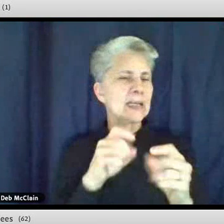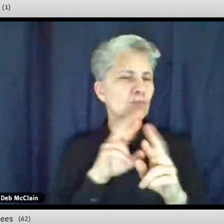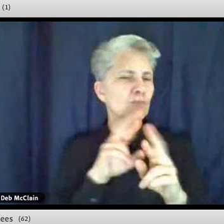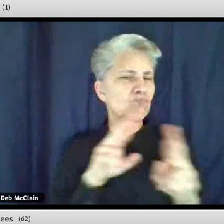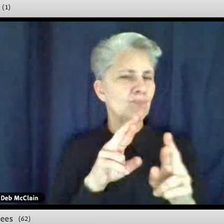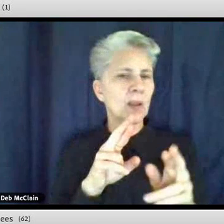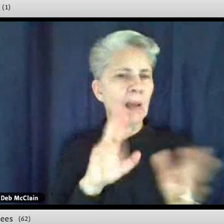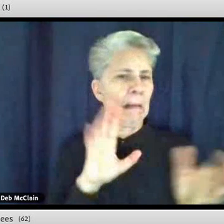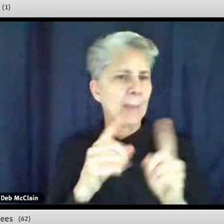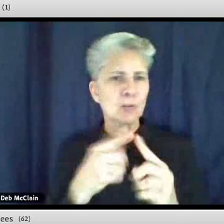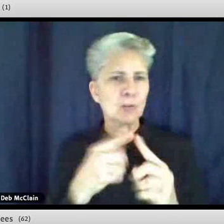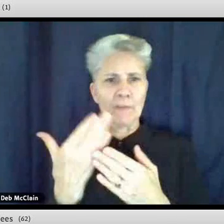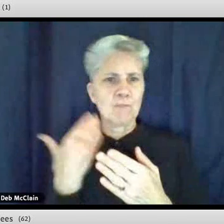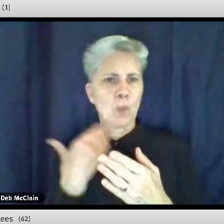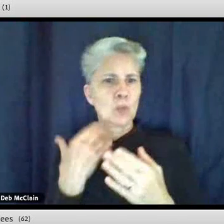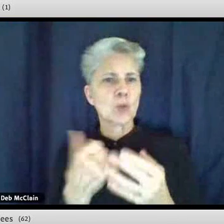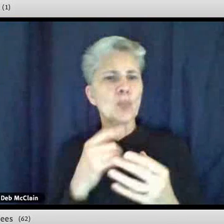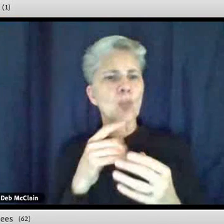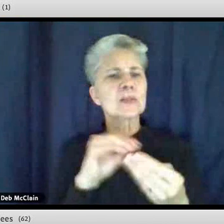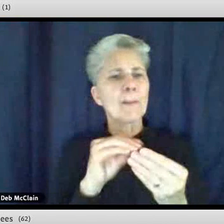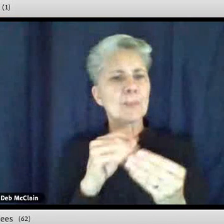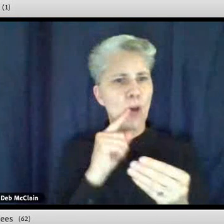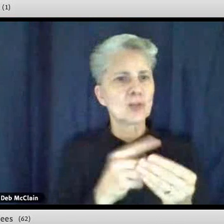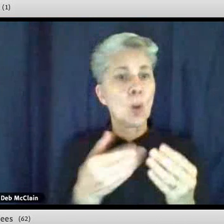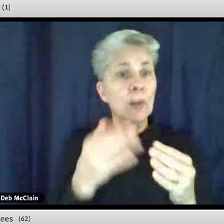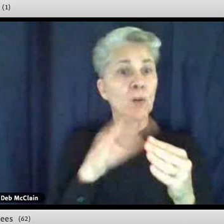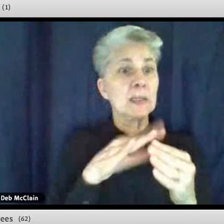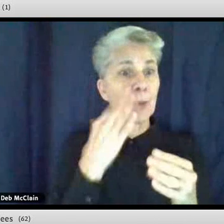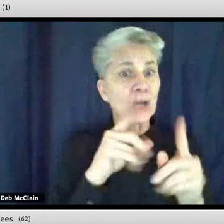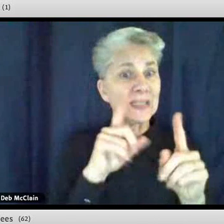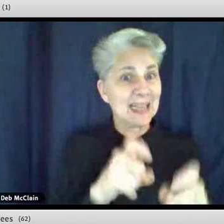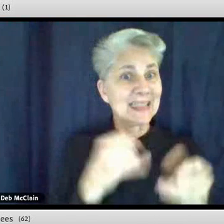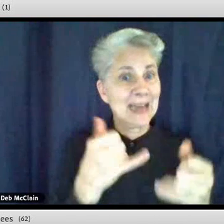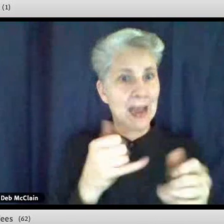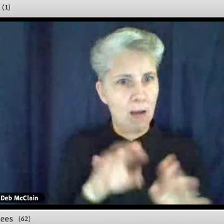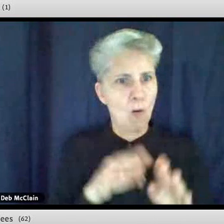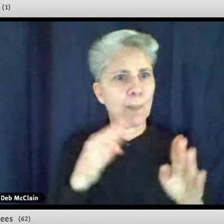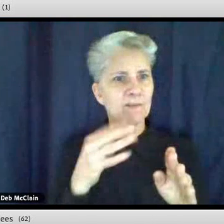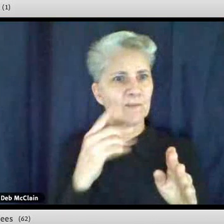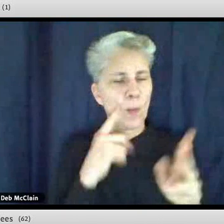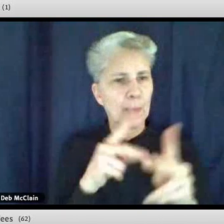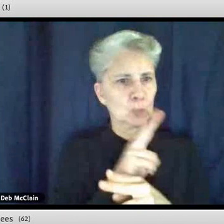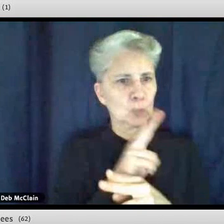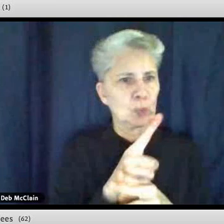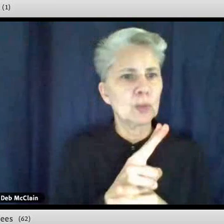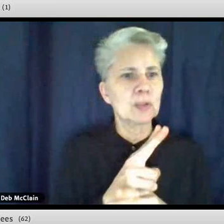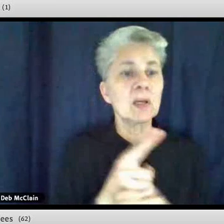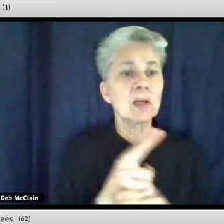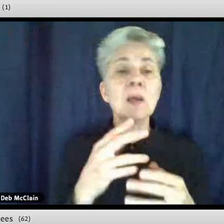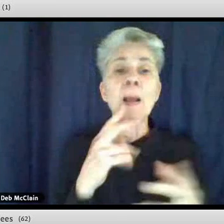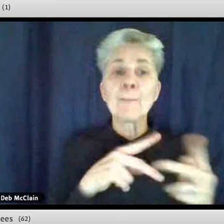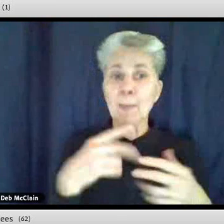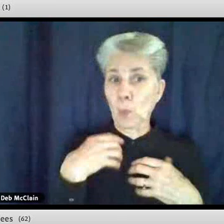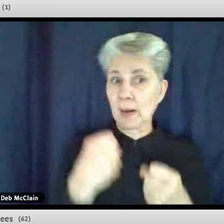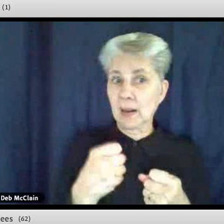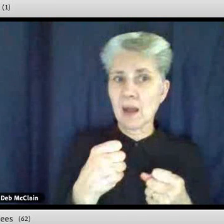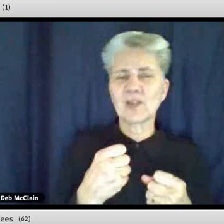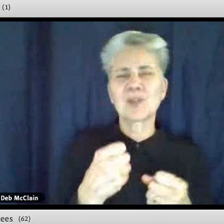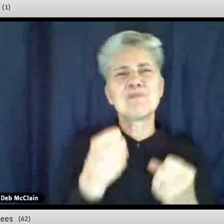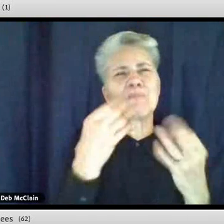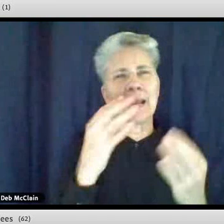numbers. Also, there's so much more testing available now than there used to be, and so those numbers are also going up because testing is